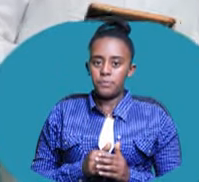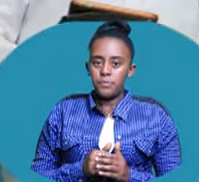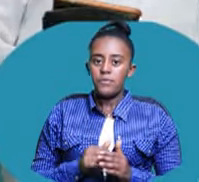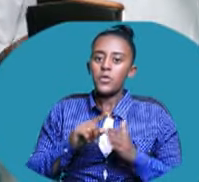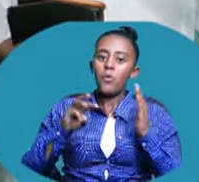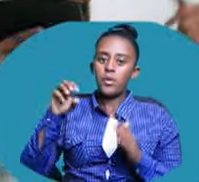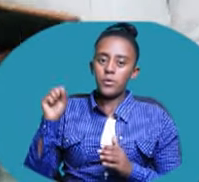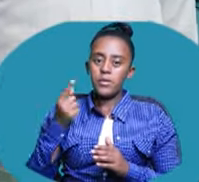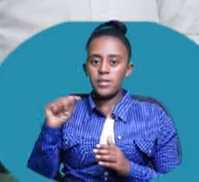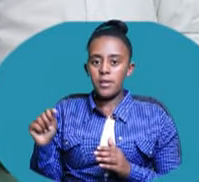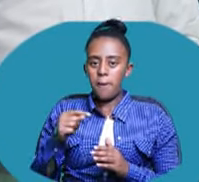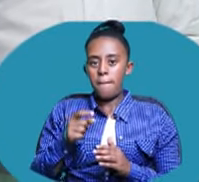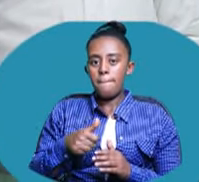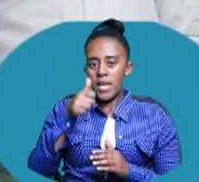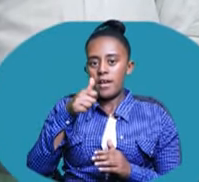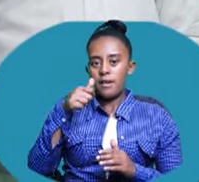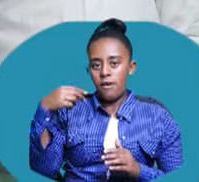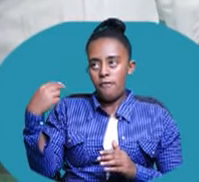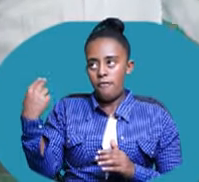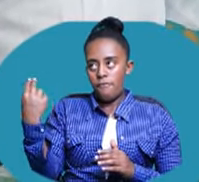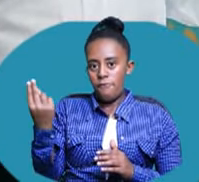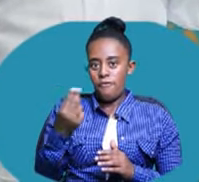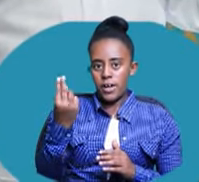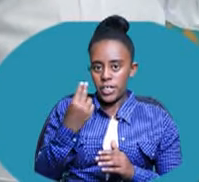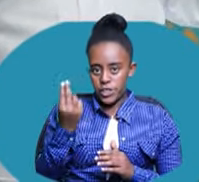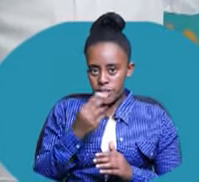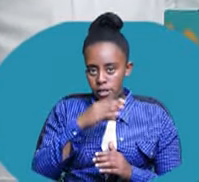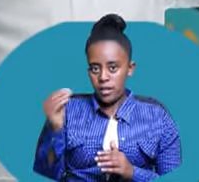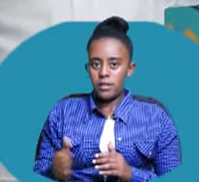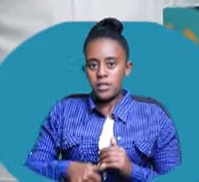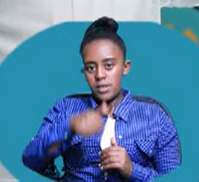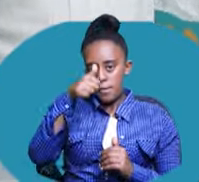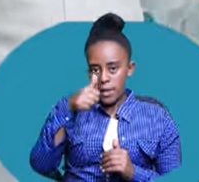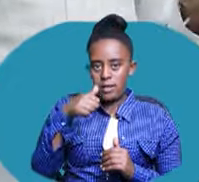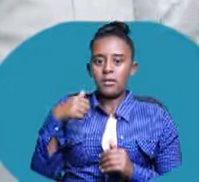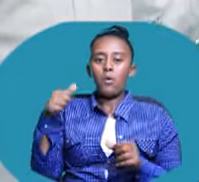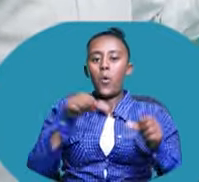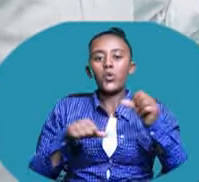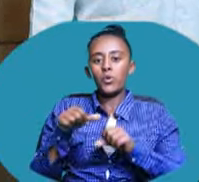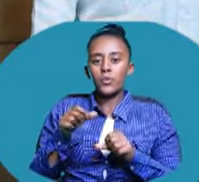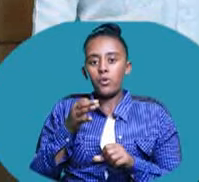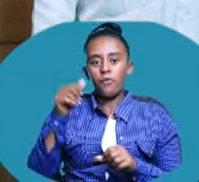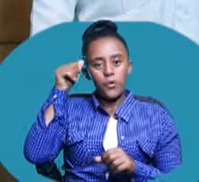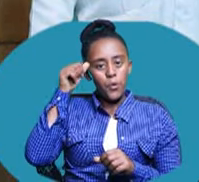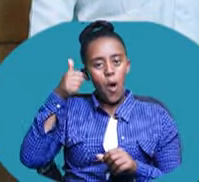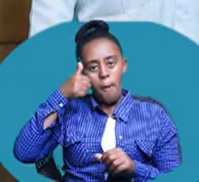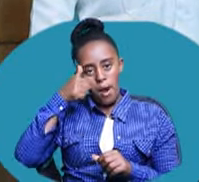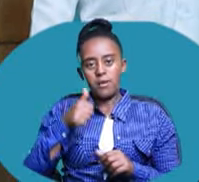what was the main function and the main contribution of Yekuno Amlak? Yekuno